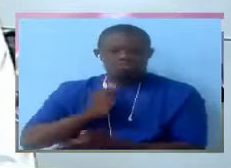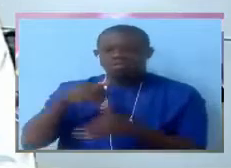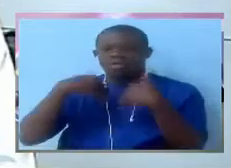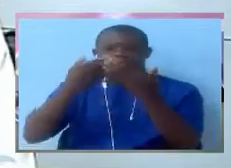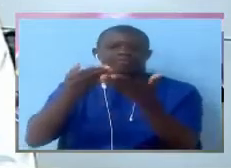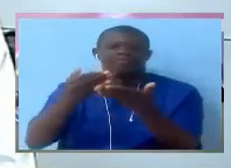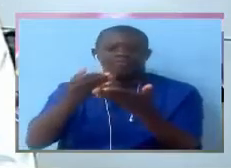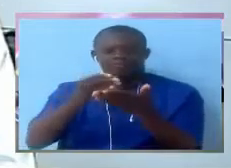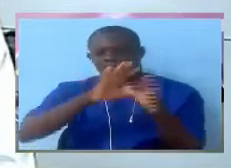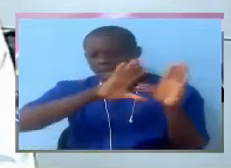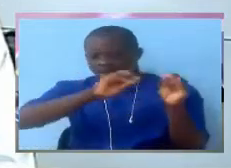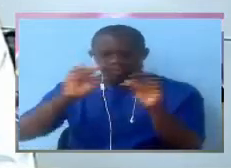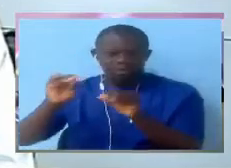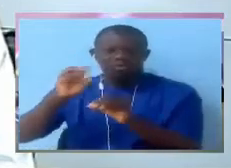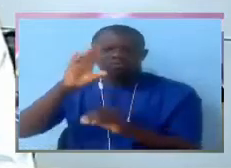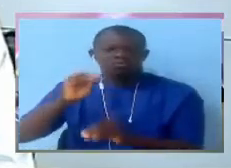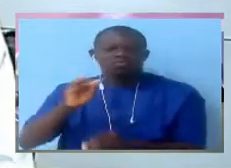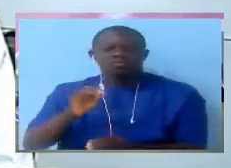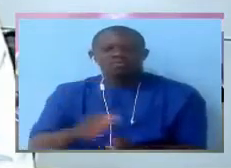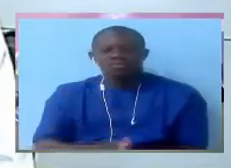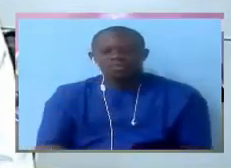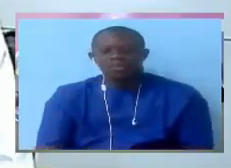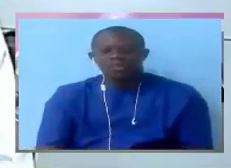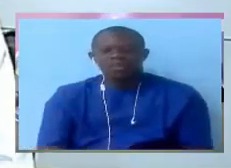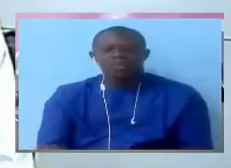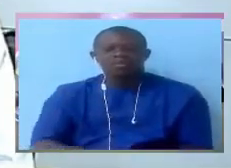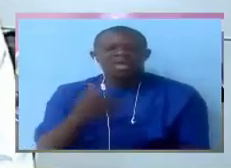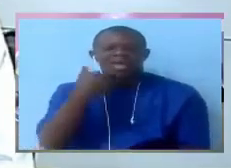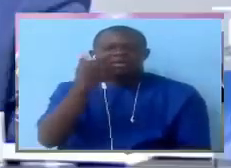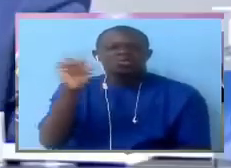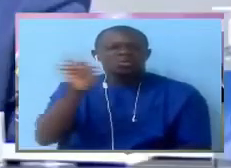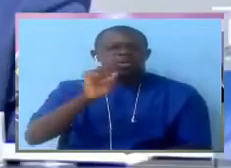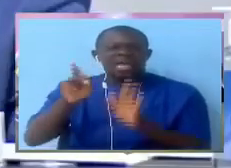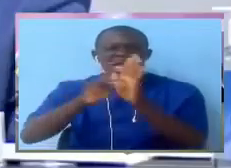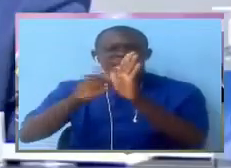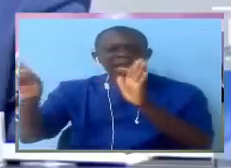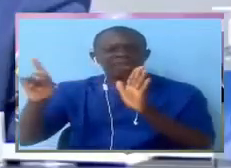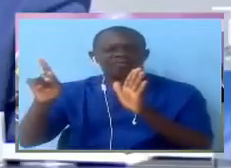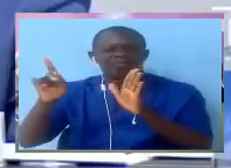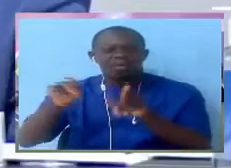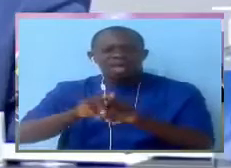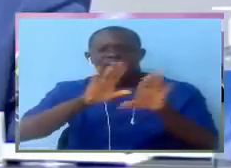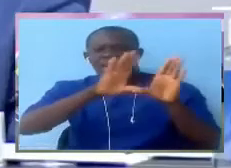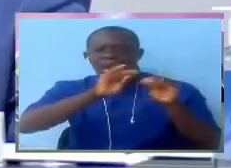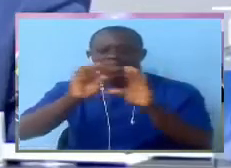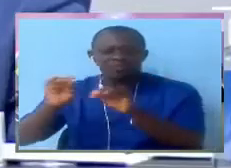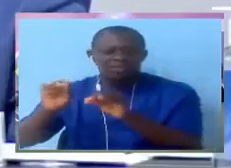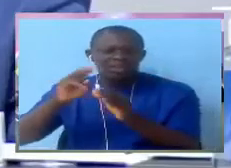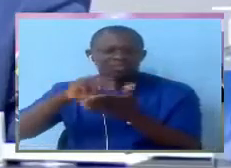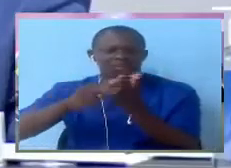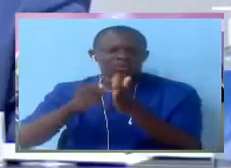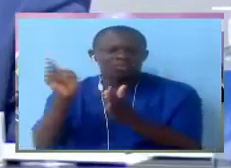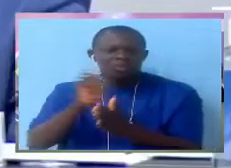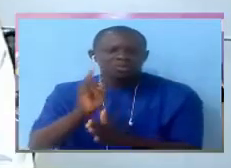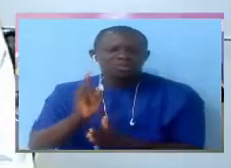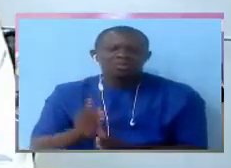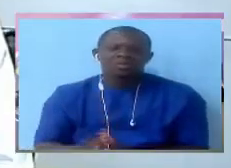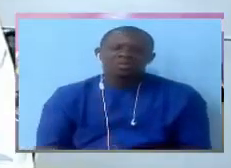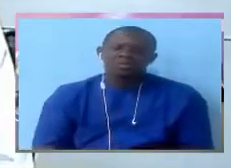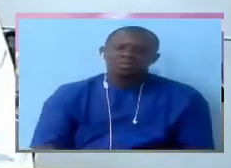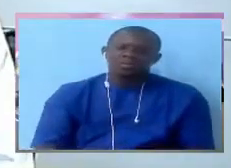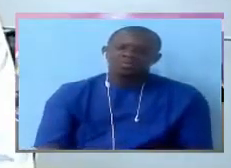us and us alone and not any other person. And what type of operations would those be? Lolu nak yan façon ñu liggéey lay doon?